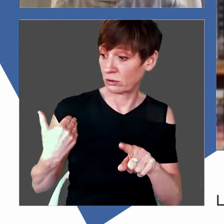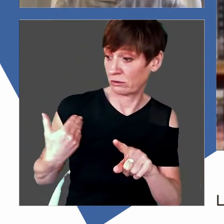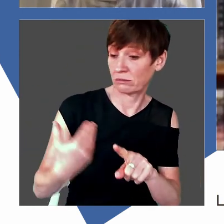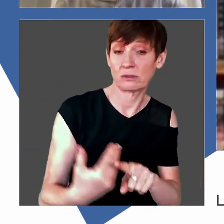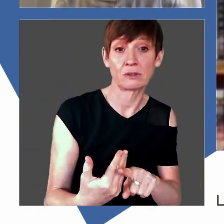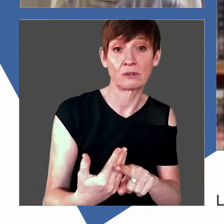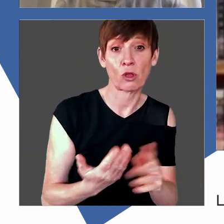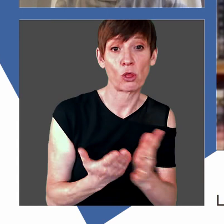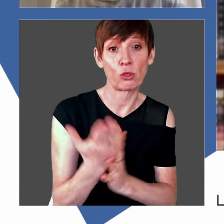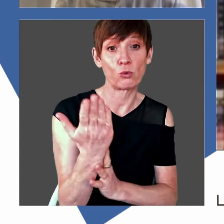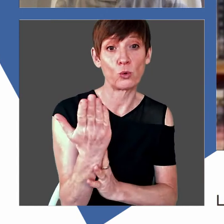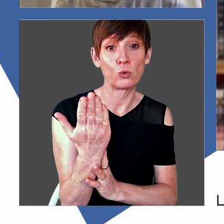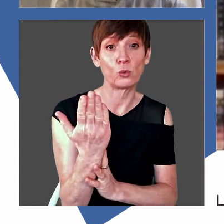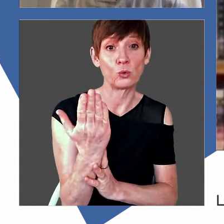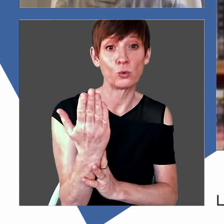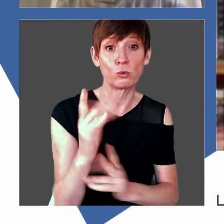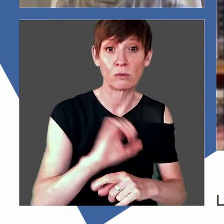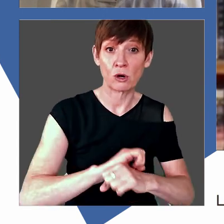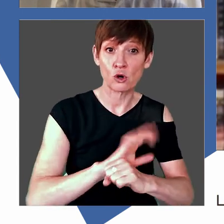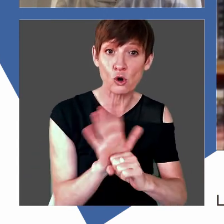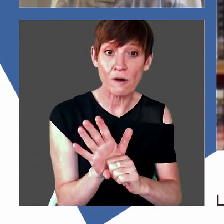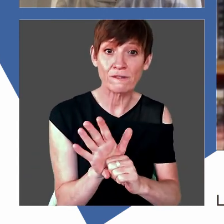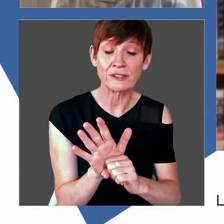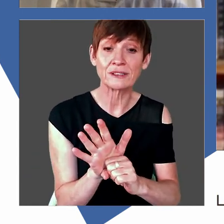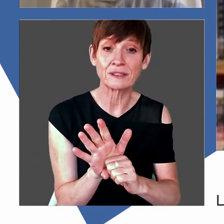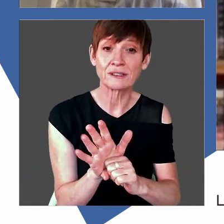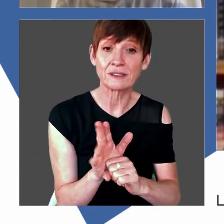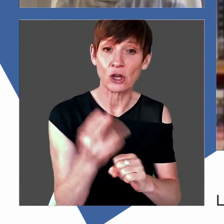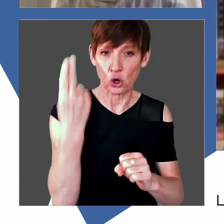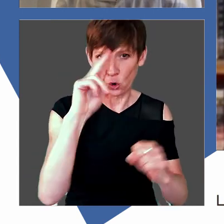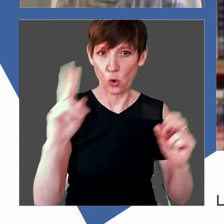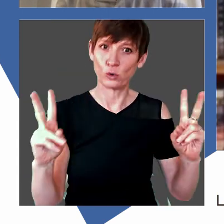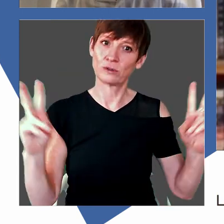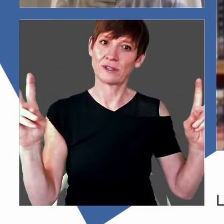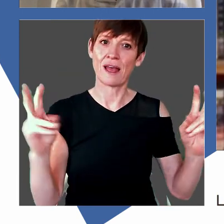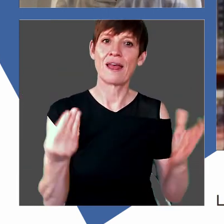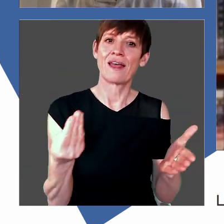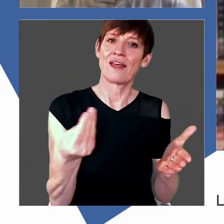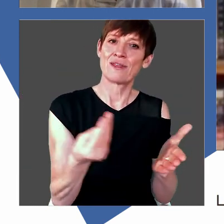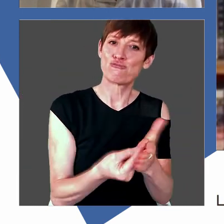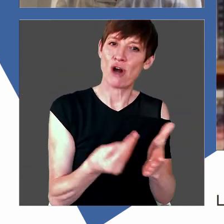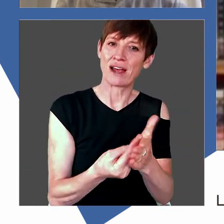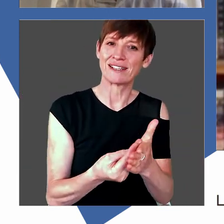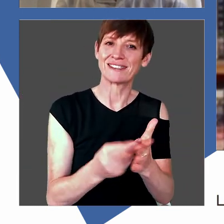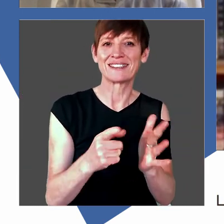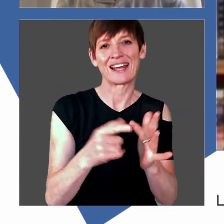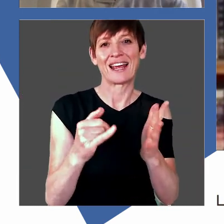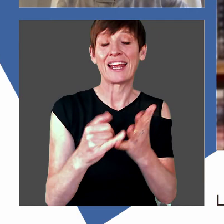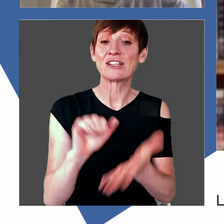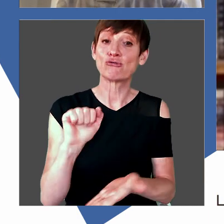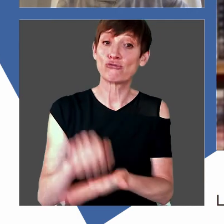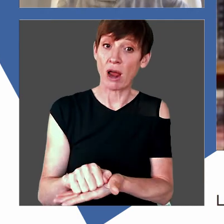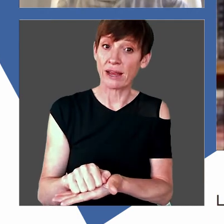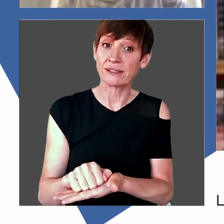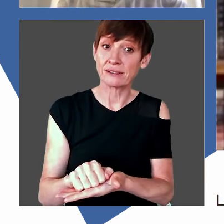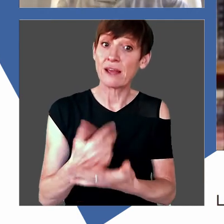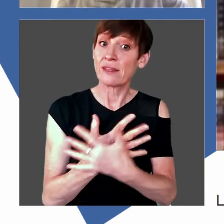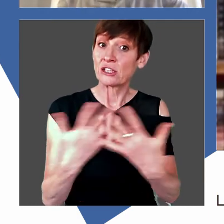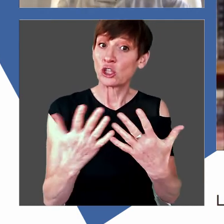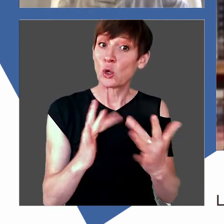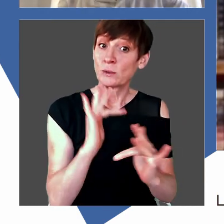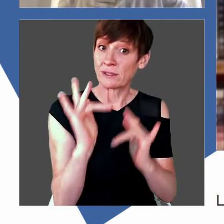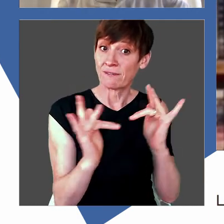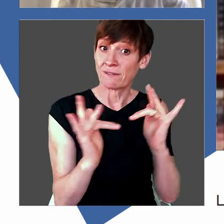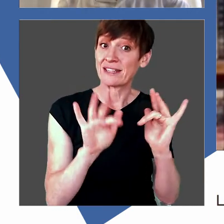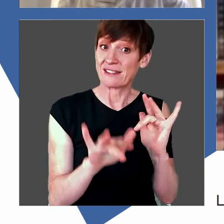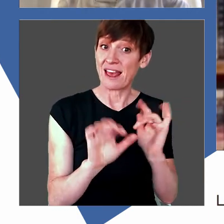how to price your work as an artist. It's called The Price is Right. So you can, there's loads of links for it on their Instagram page. So it's might